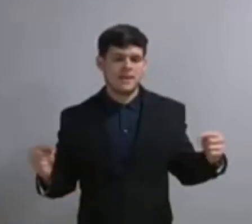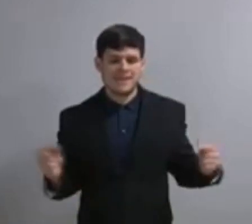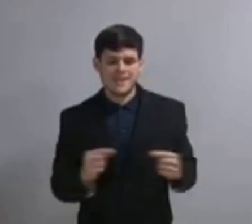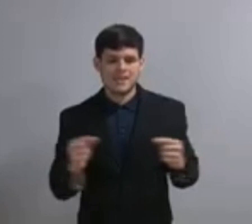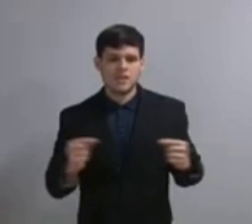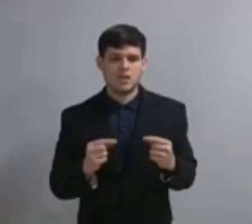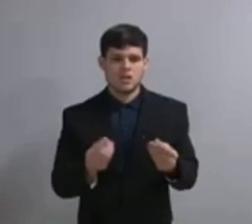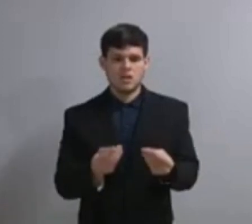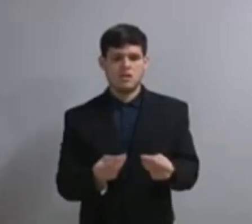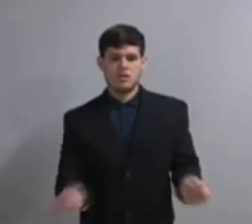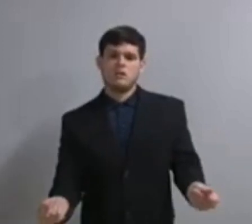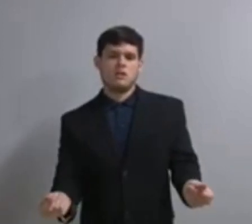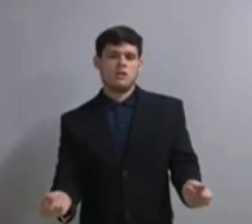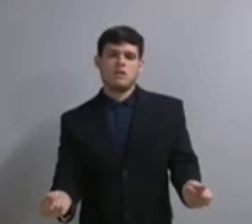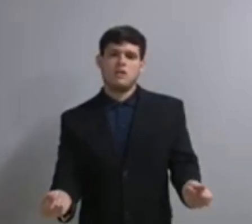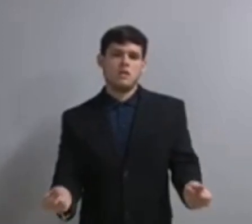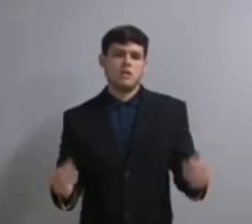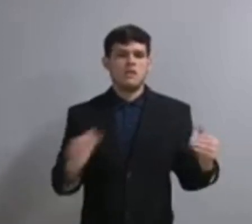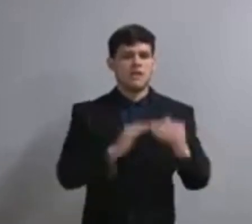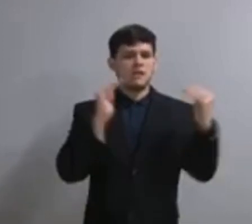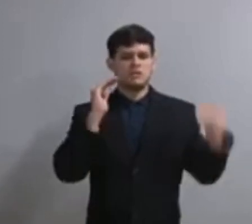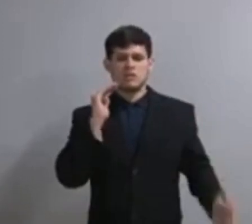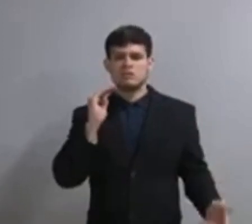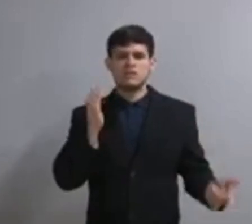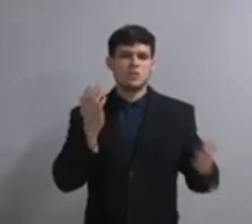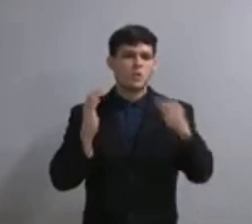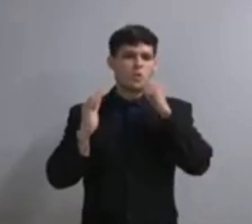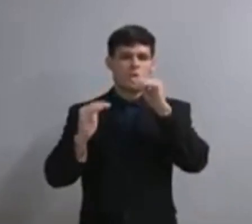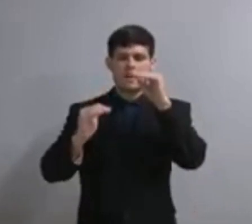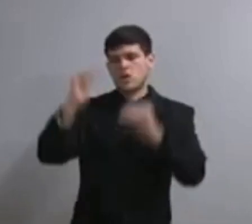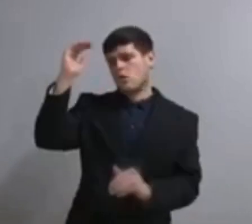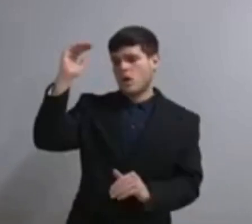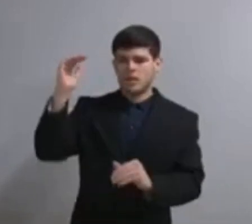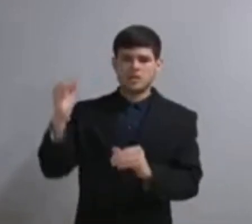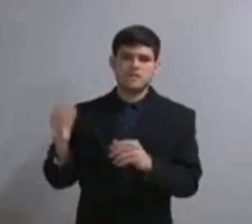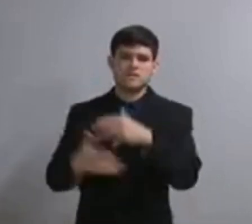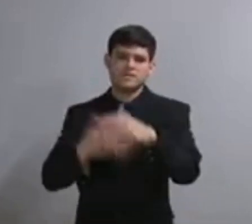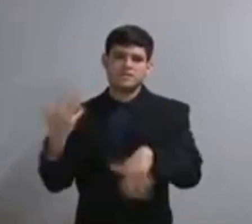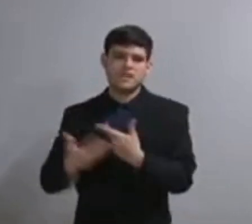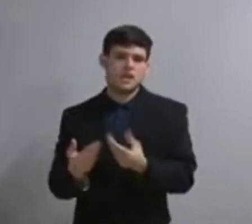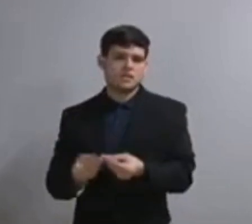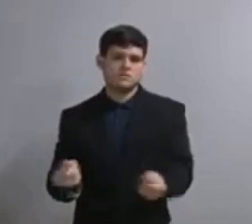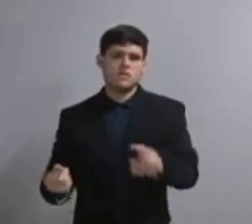injustices or eliminate the inequalities of our society.